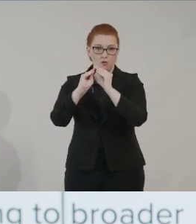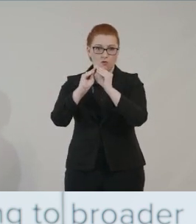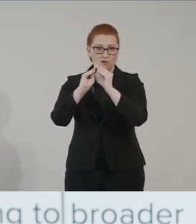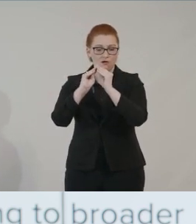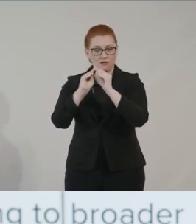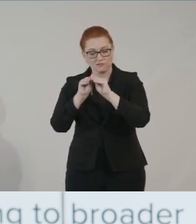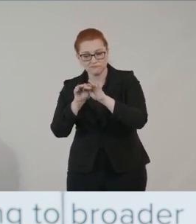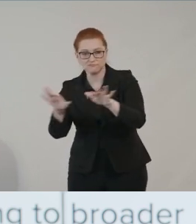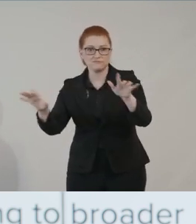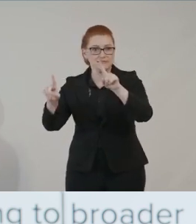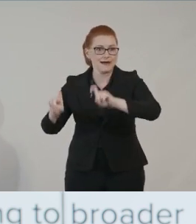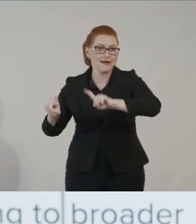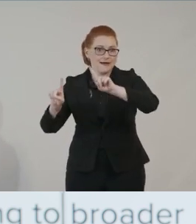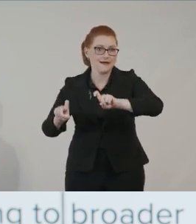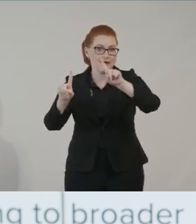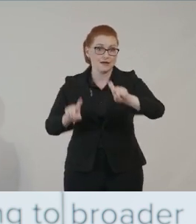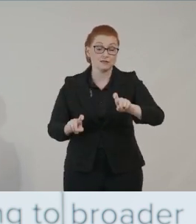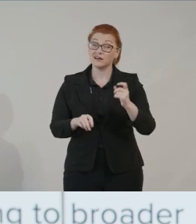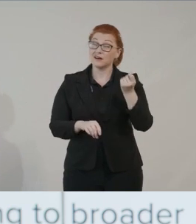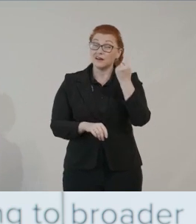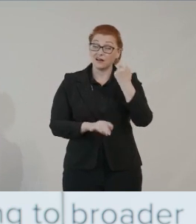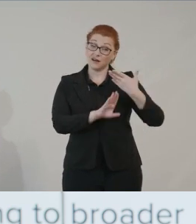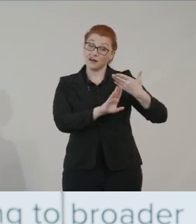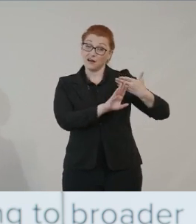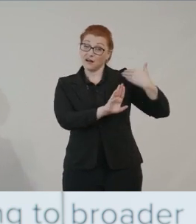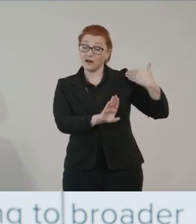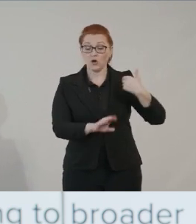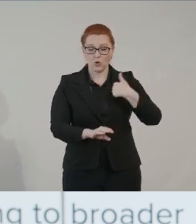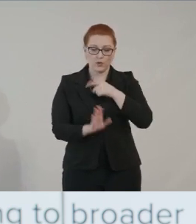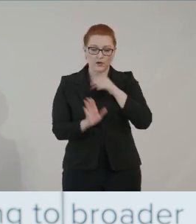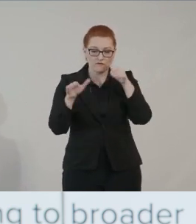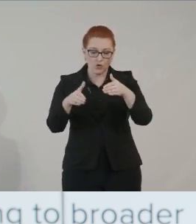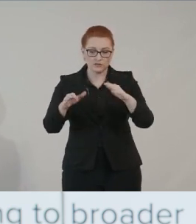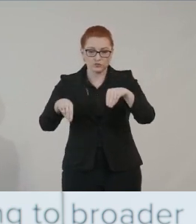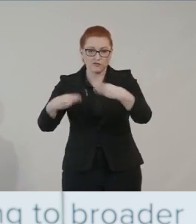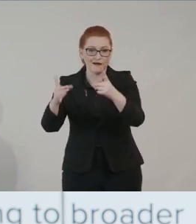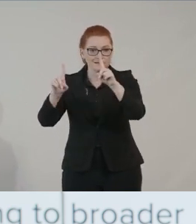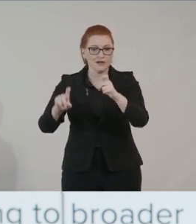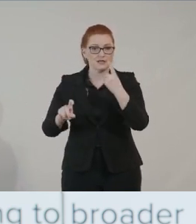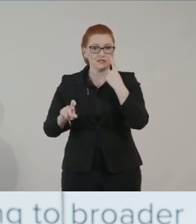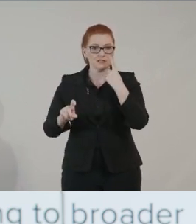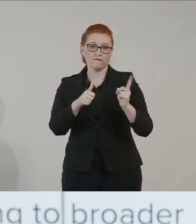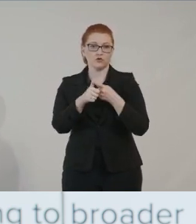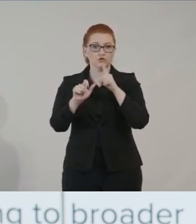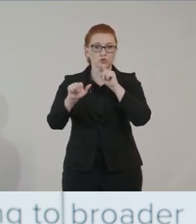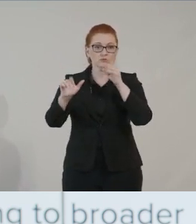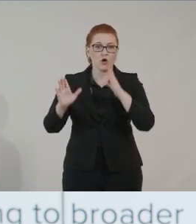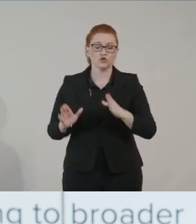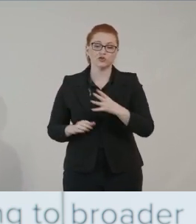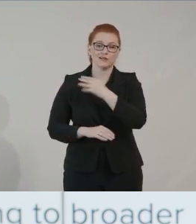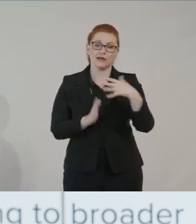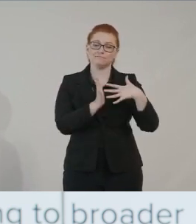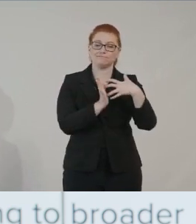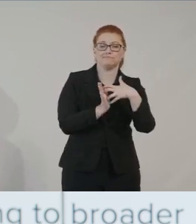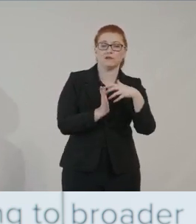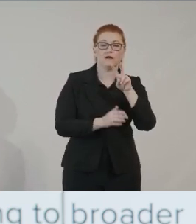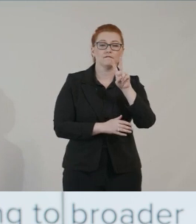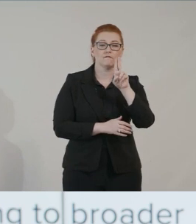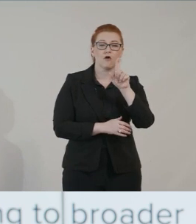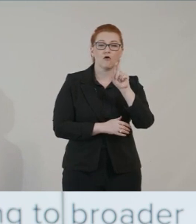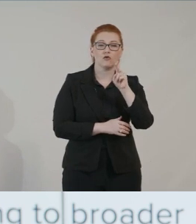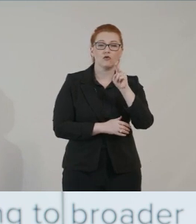We focused on first responders, the most vulnerable, and those that are symptomatic. I know there's many people that